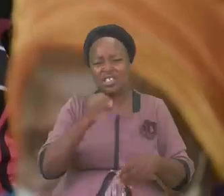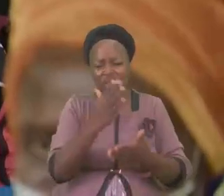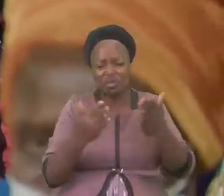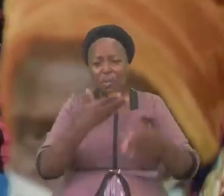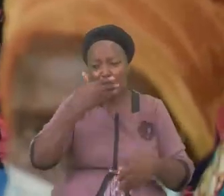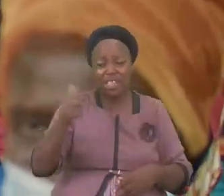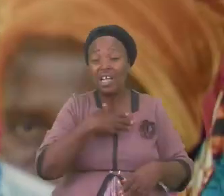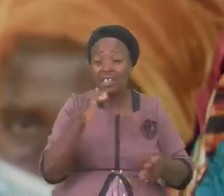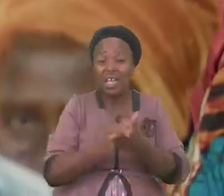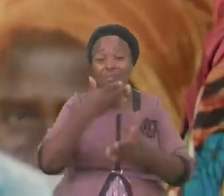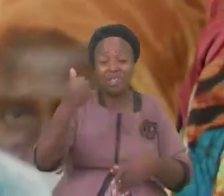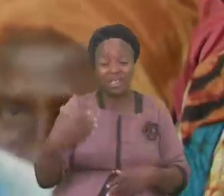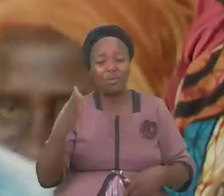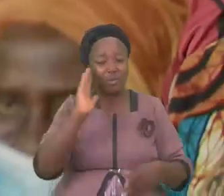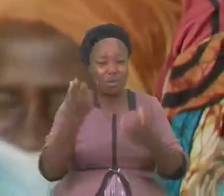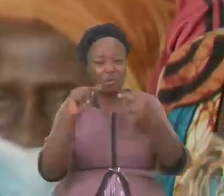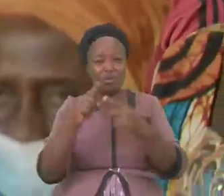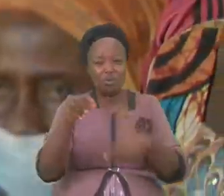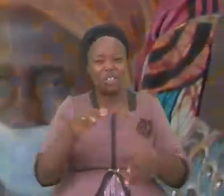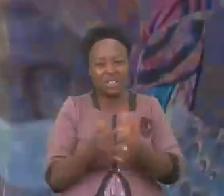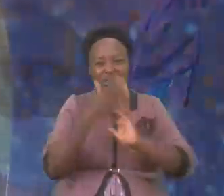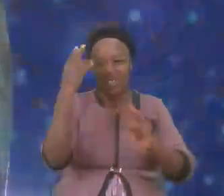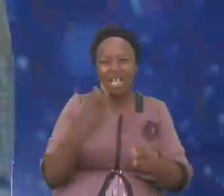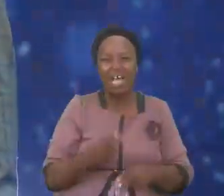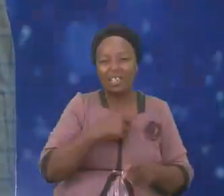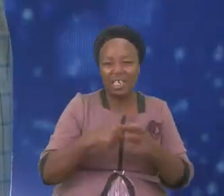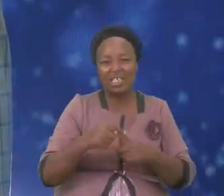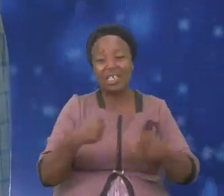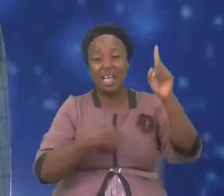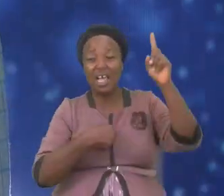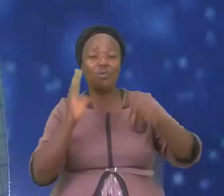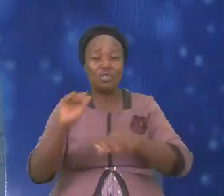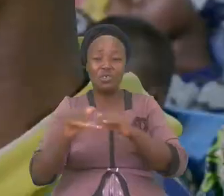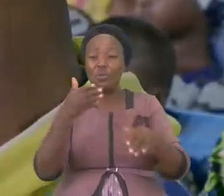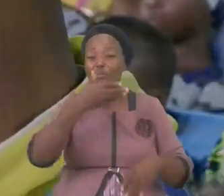do better things unto you. Unto who?